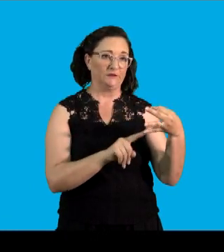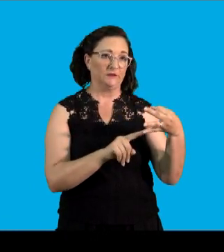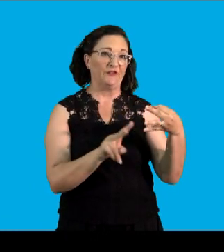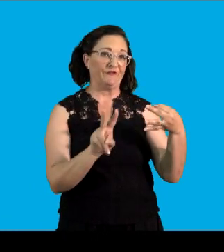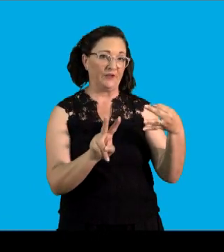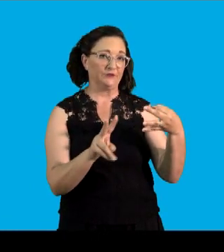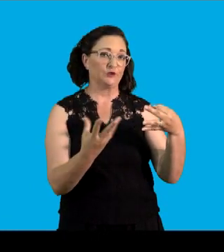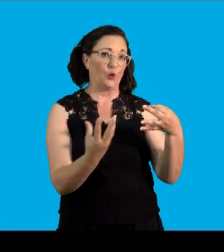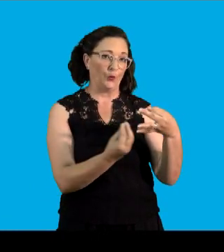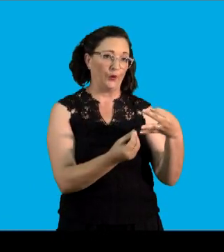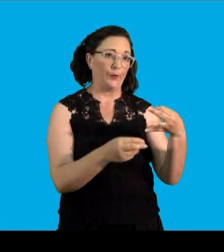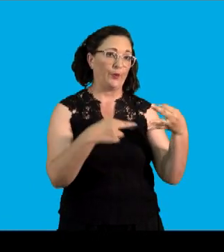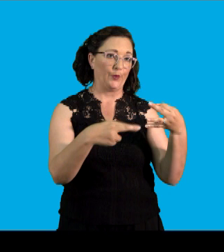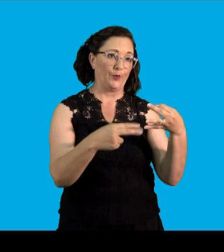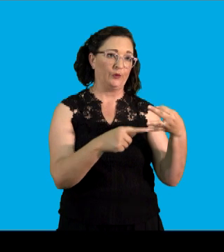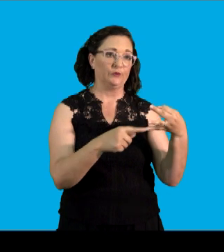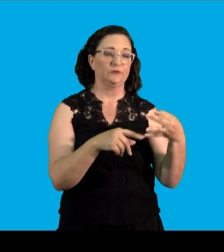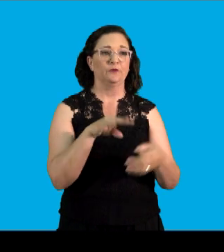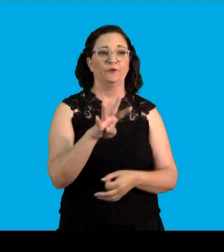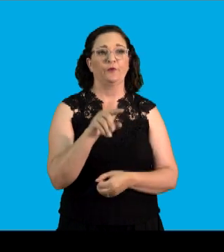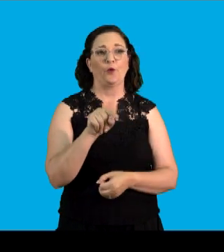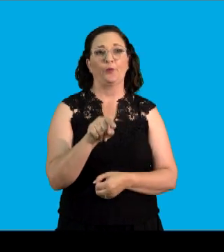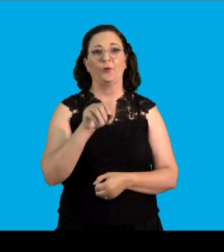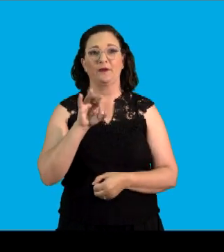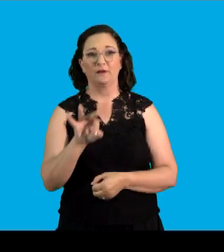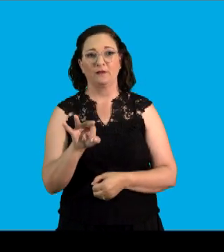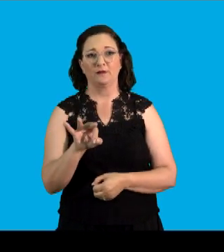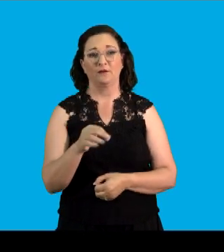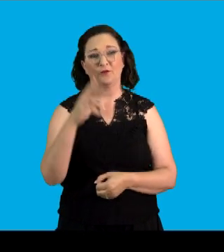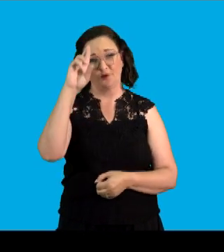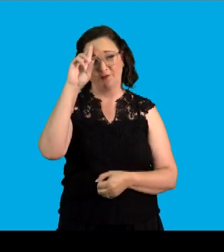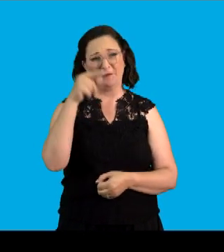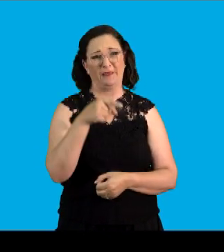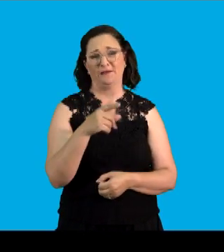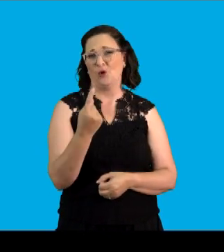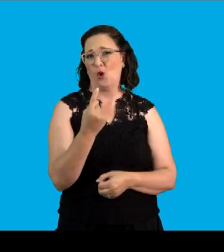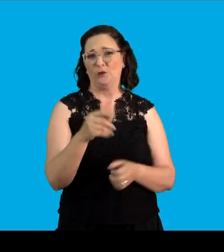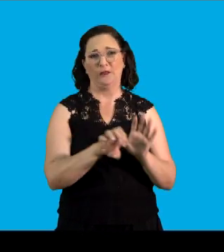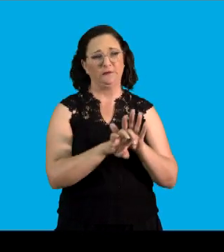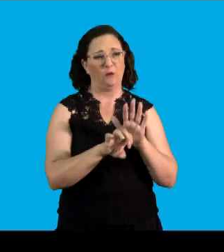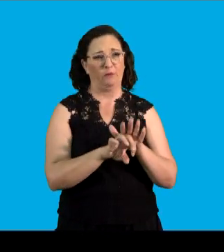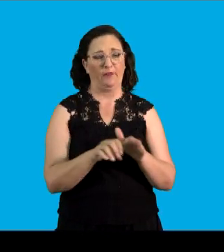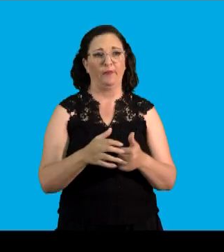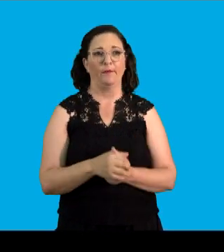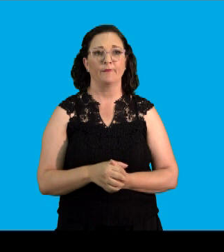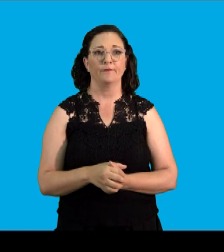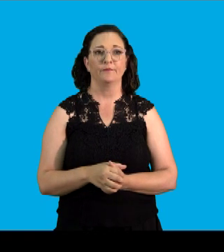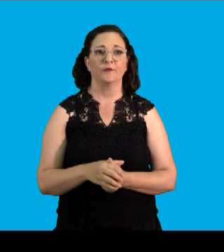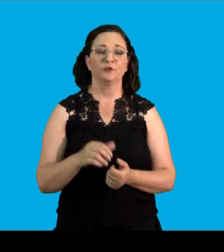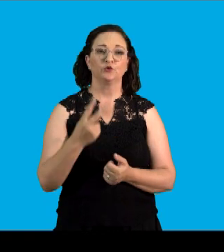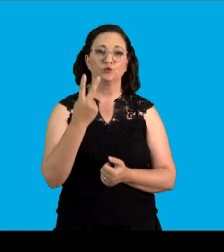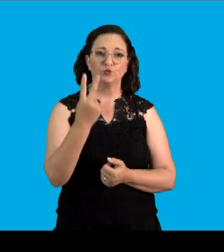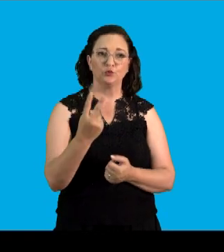look at this is your 4.3 maybe. Remember, this is just an example. 4.3, discuss